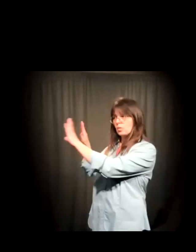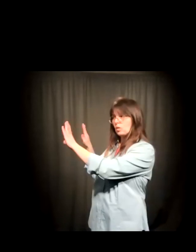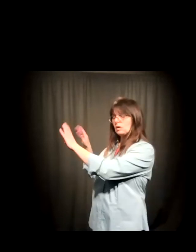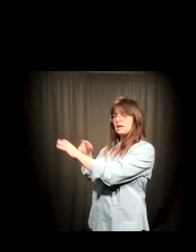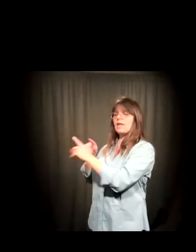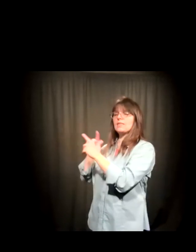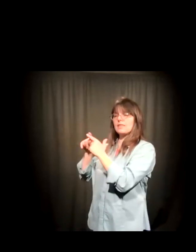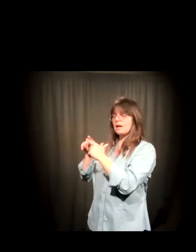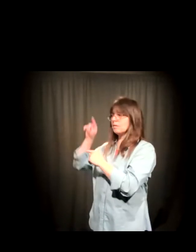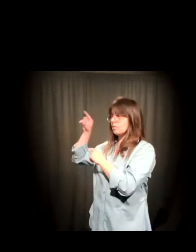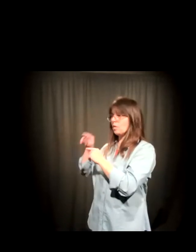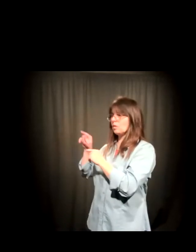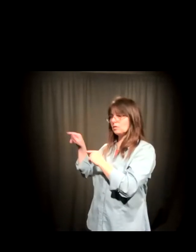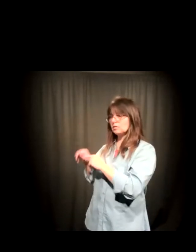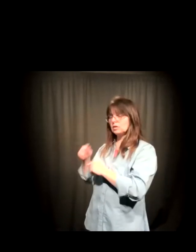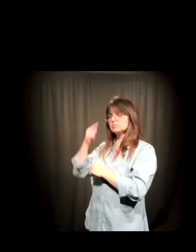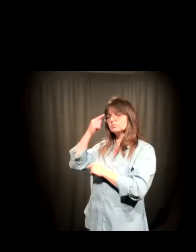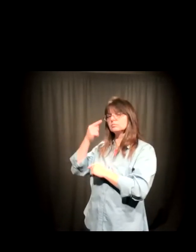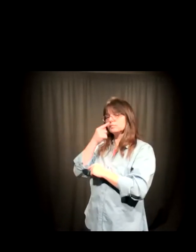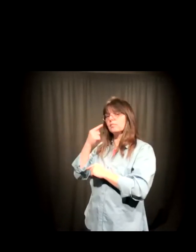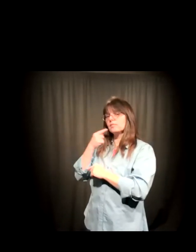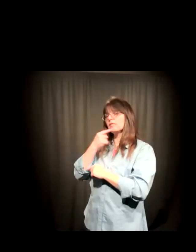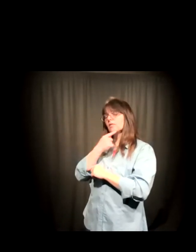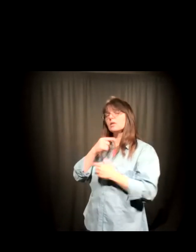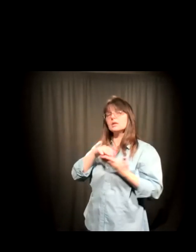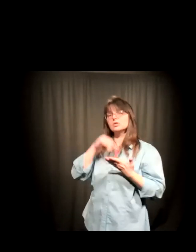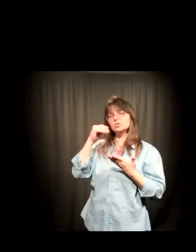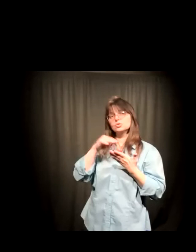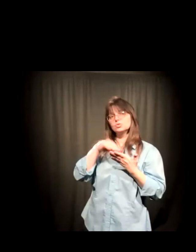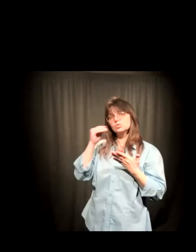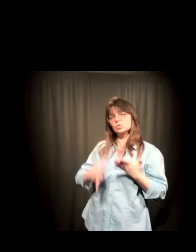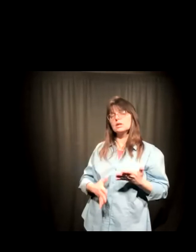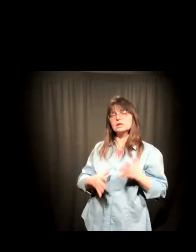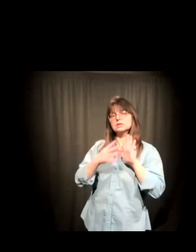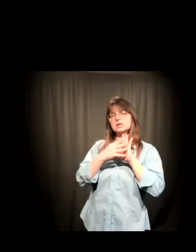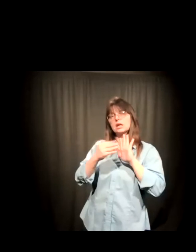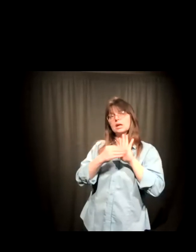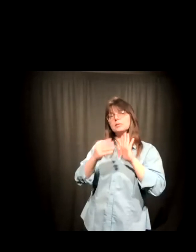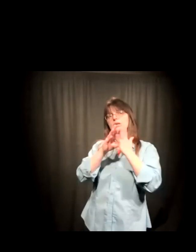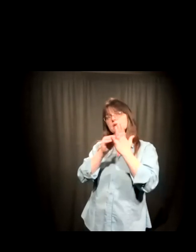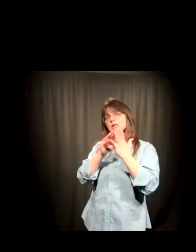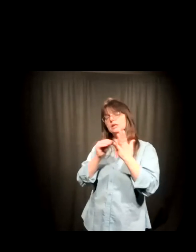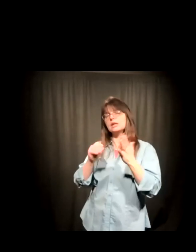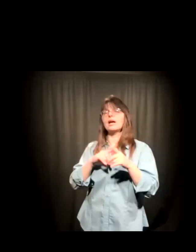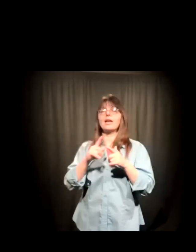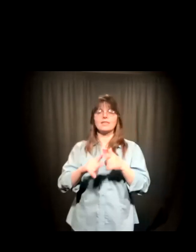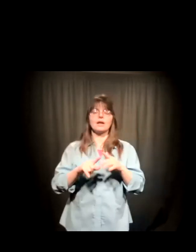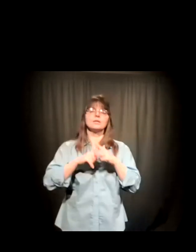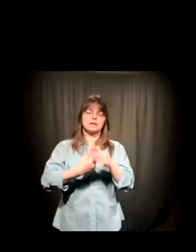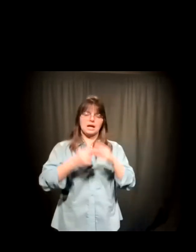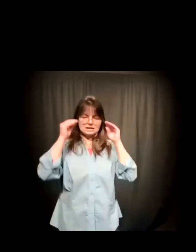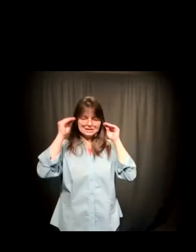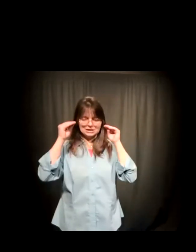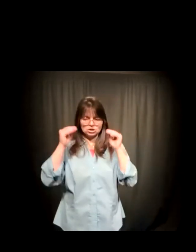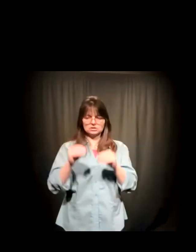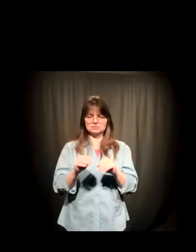and the students pointed to their own faces. Then he began to teach the symbols of visible speech, which he